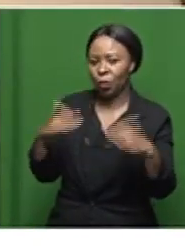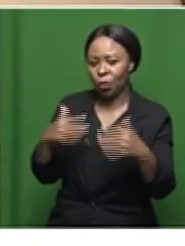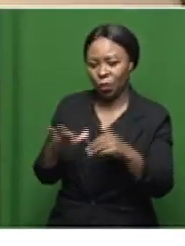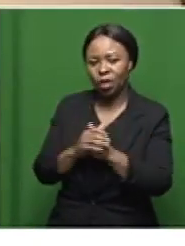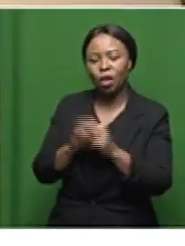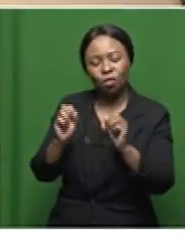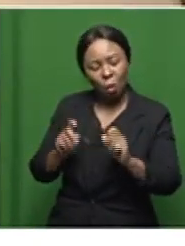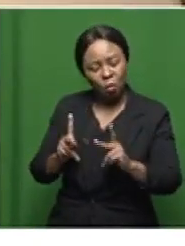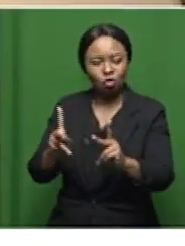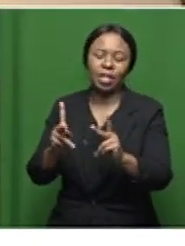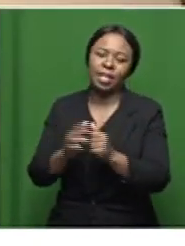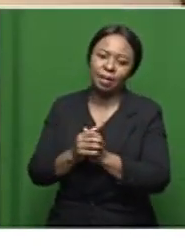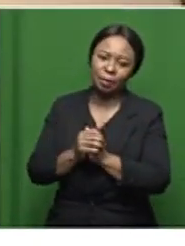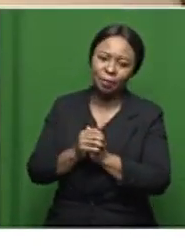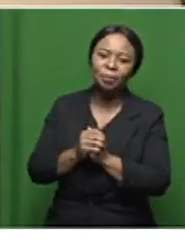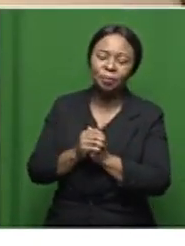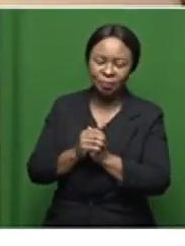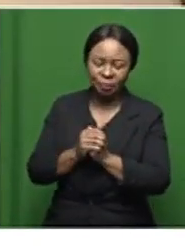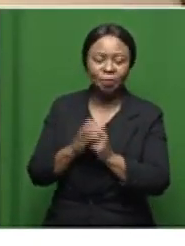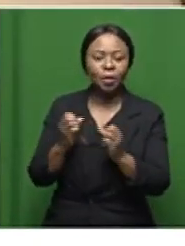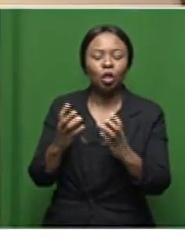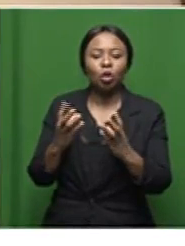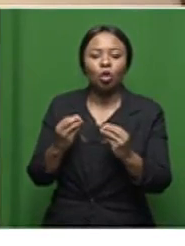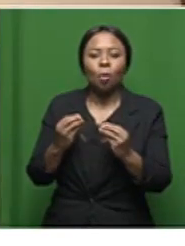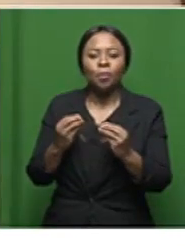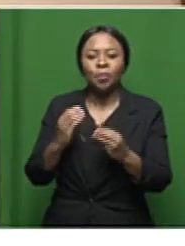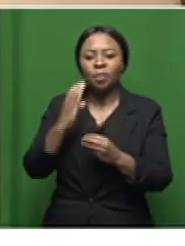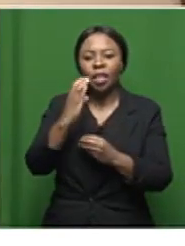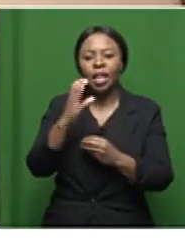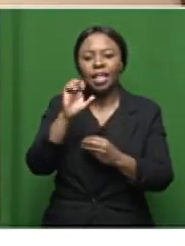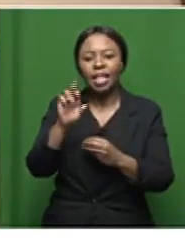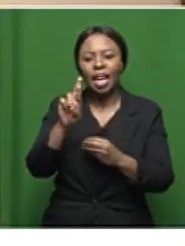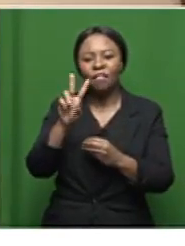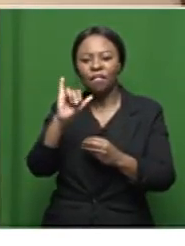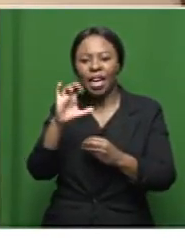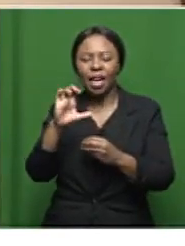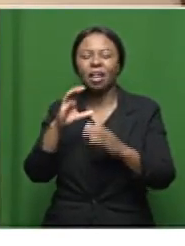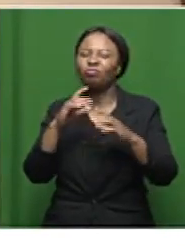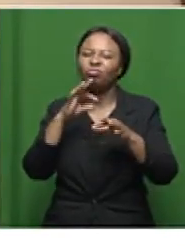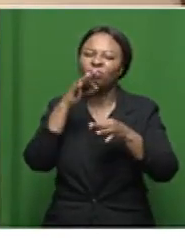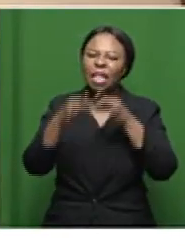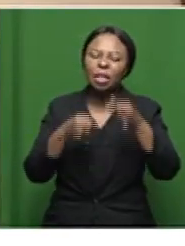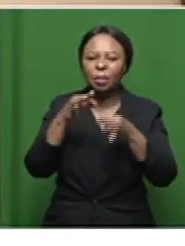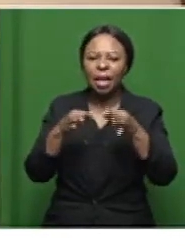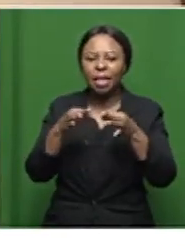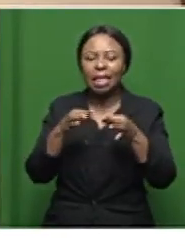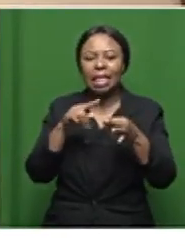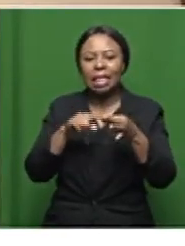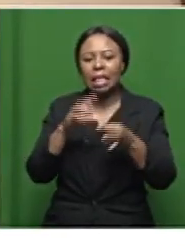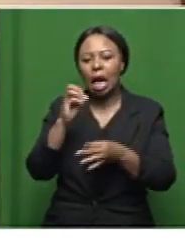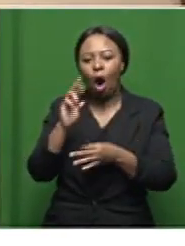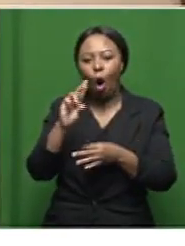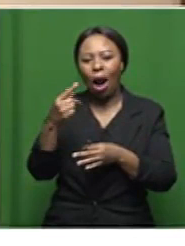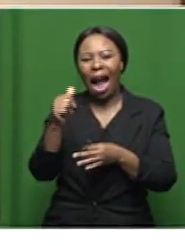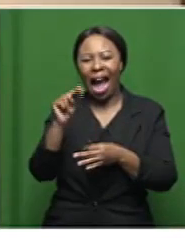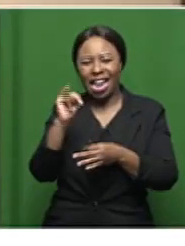this opportunity. So a cervix, from an anatomical point of view, is an organ. So the